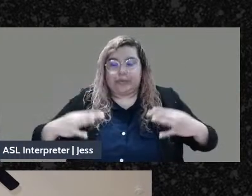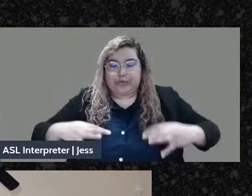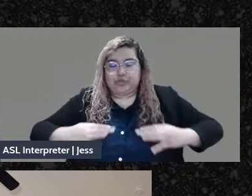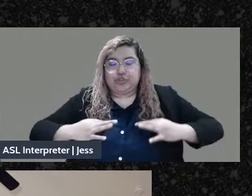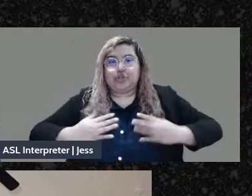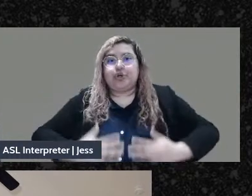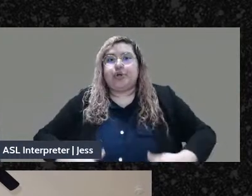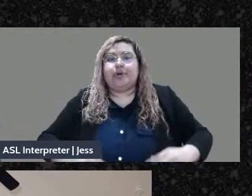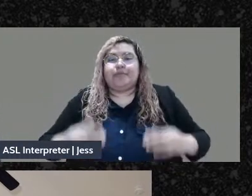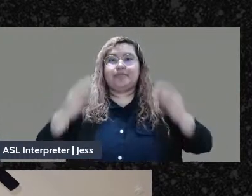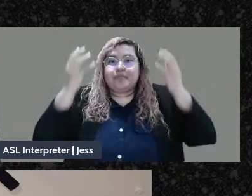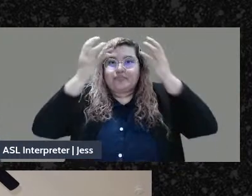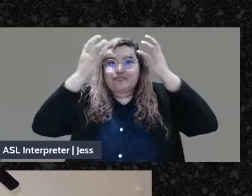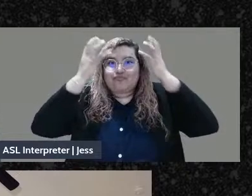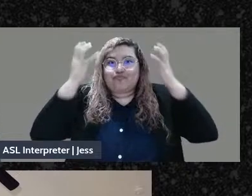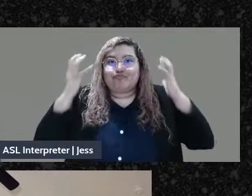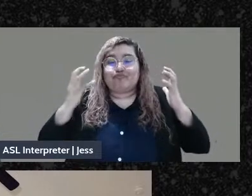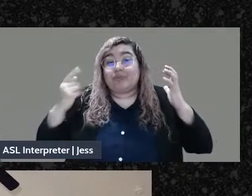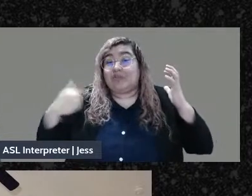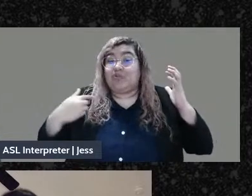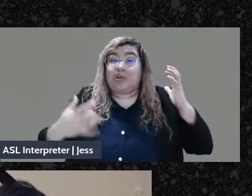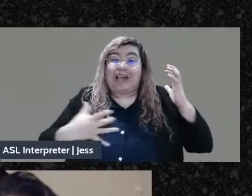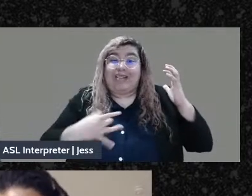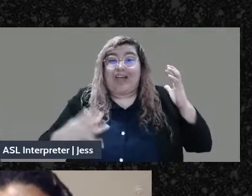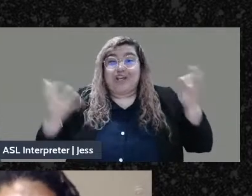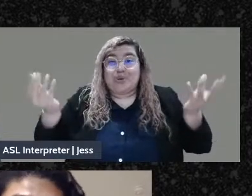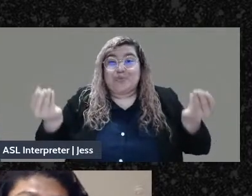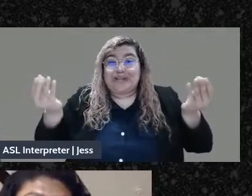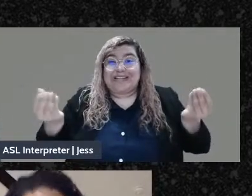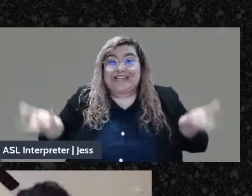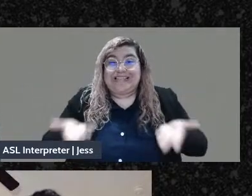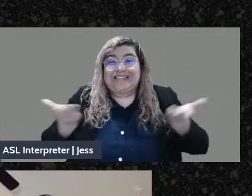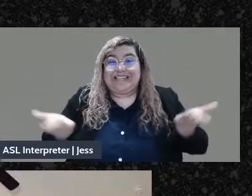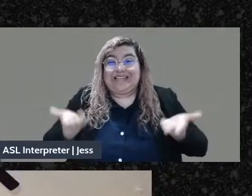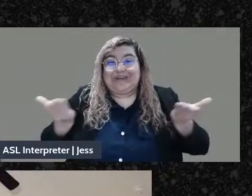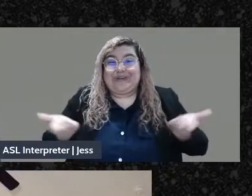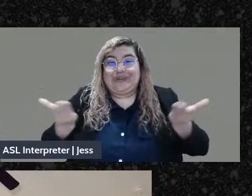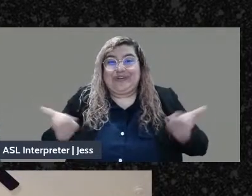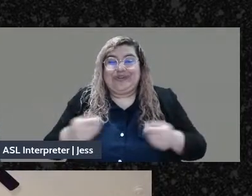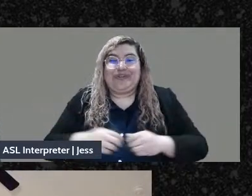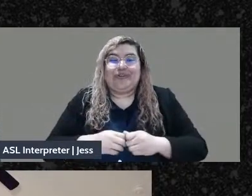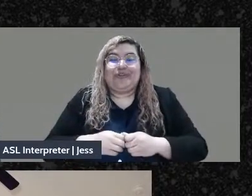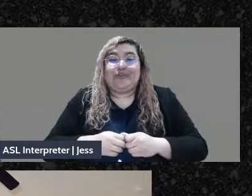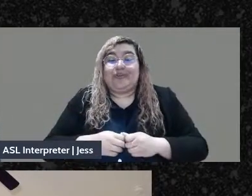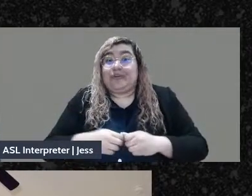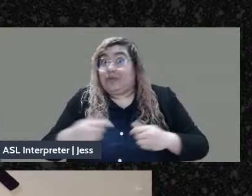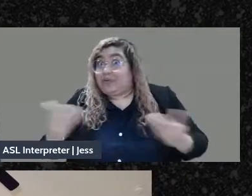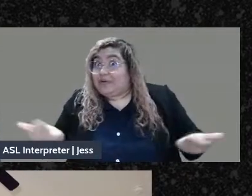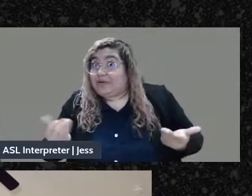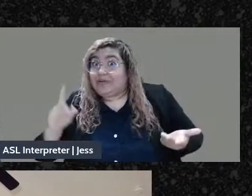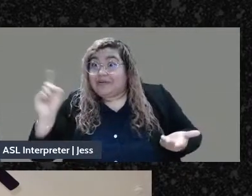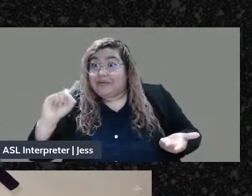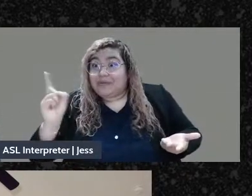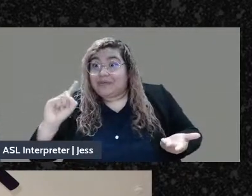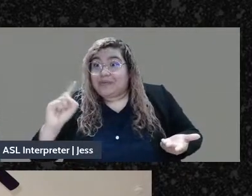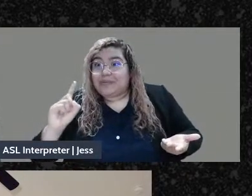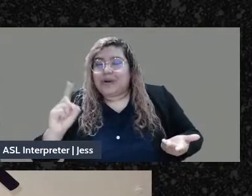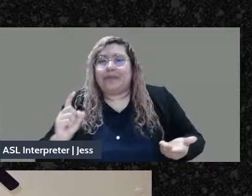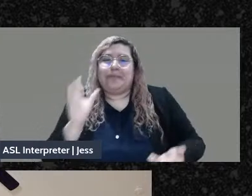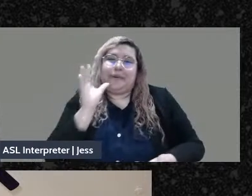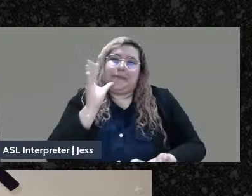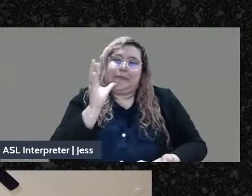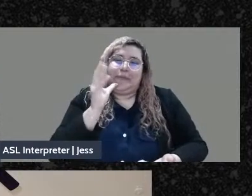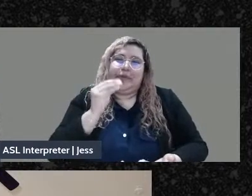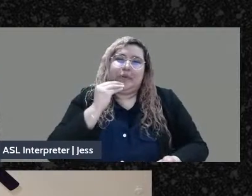hair that's really enjoying the humidity where I am. And I am coming to you from my mother's